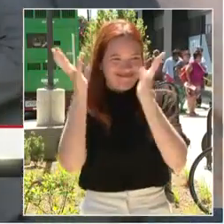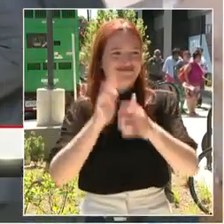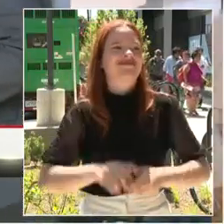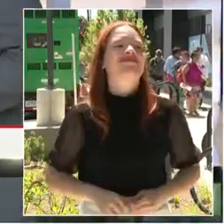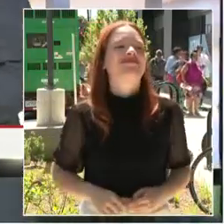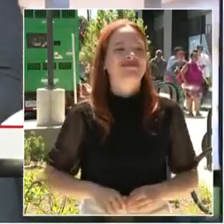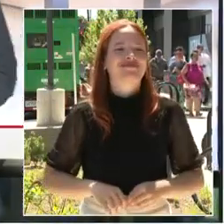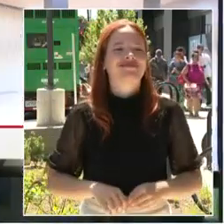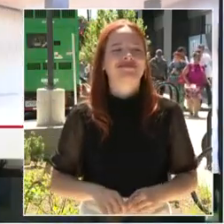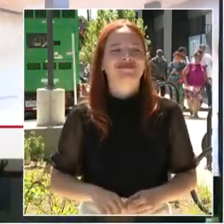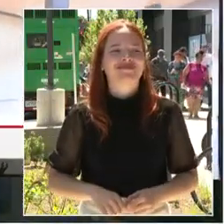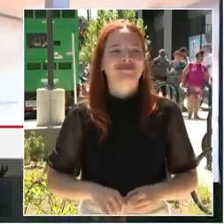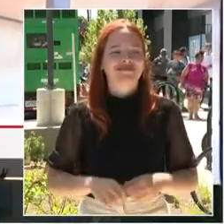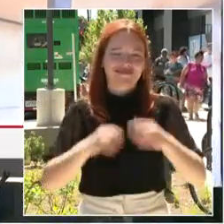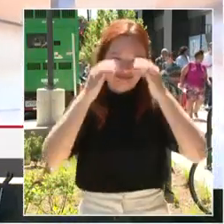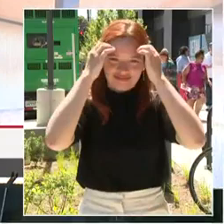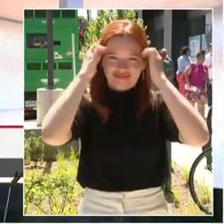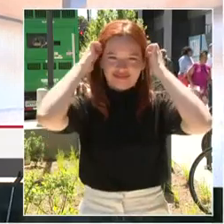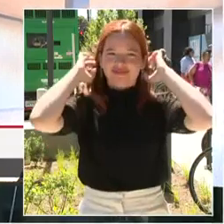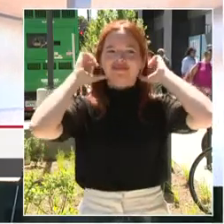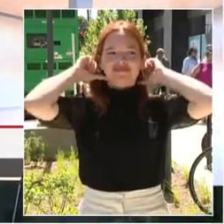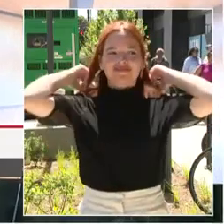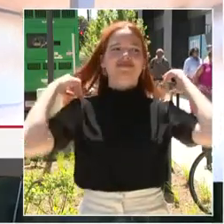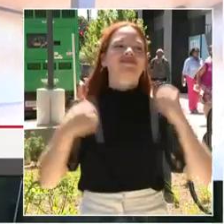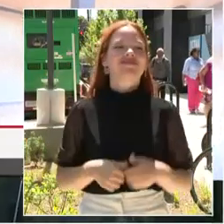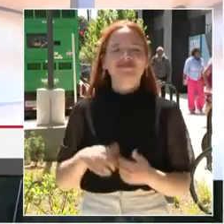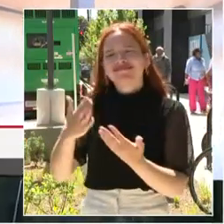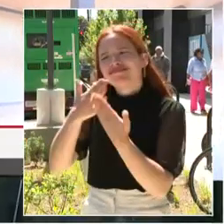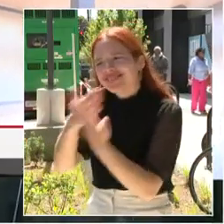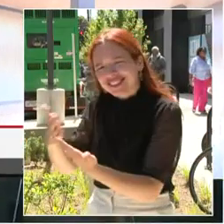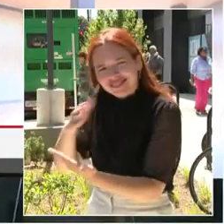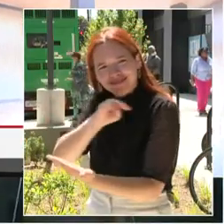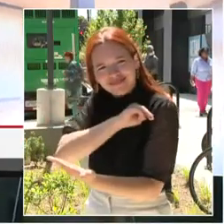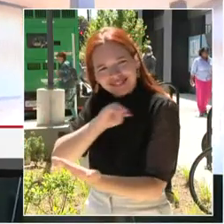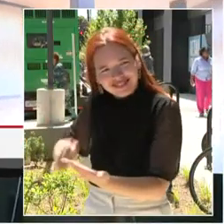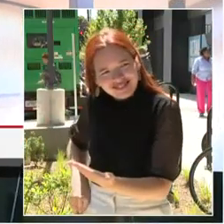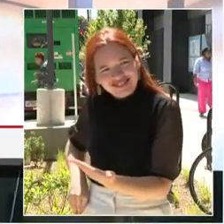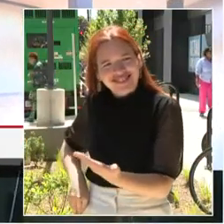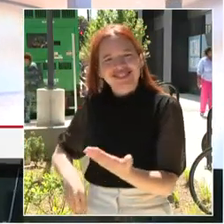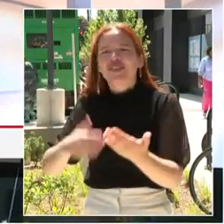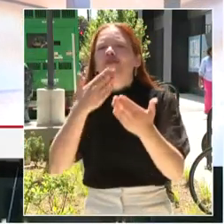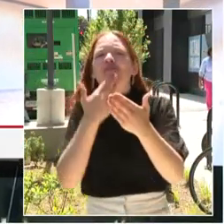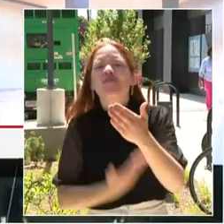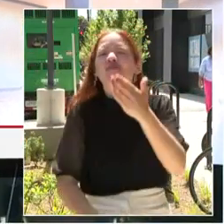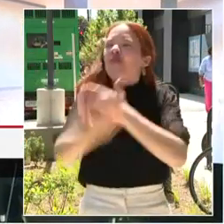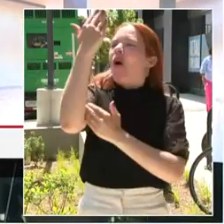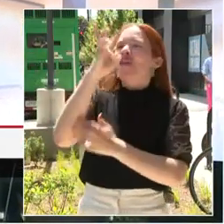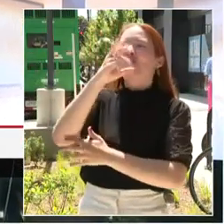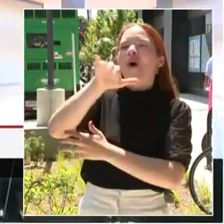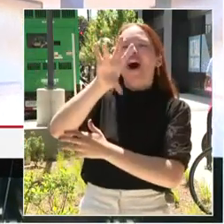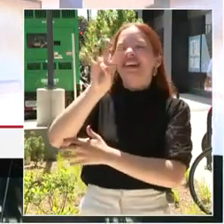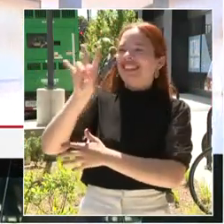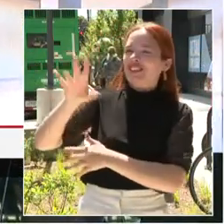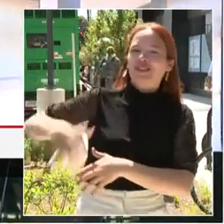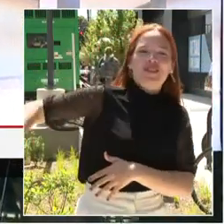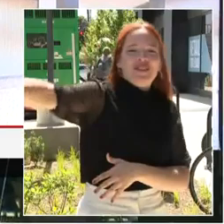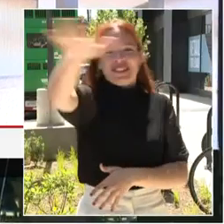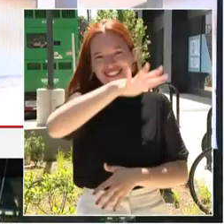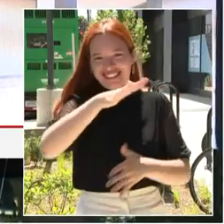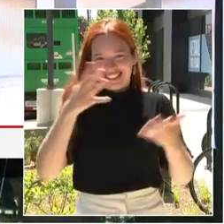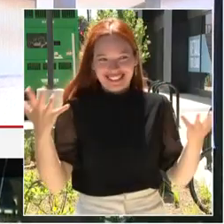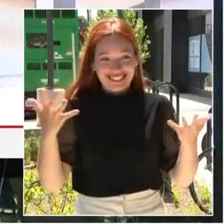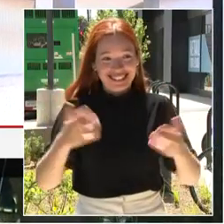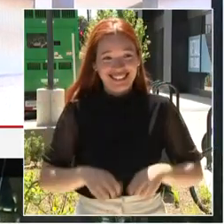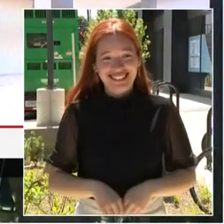Thank you, Madam Mayor, and good morning, Ward 7. Good morning. And congratulations to DGS and